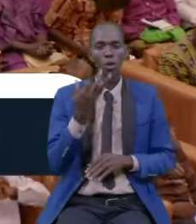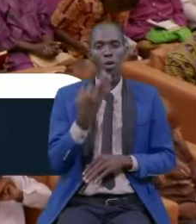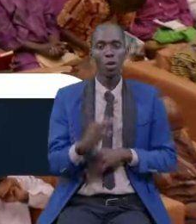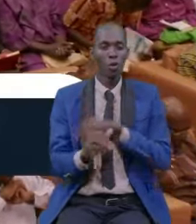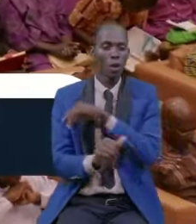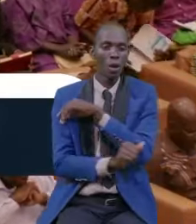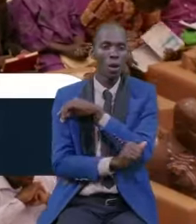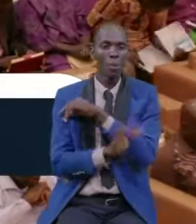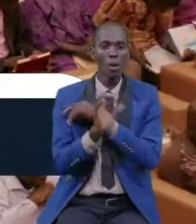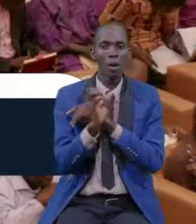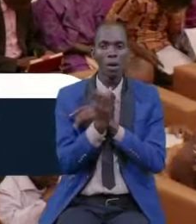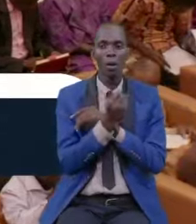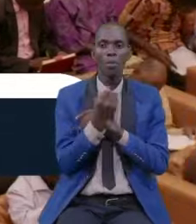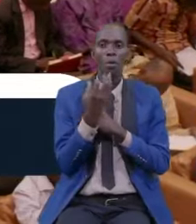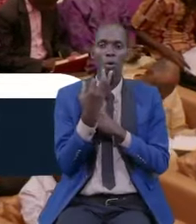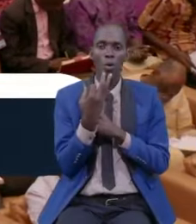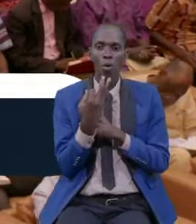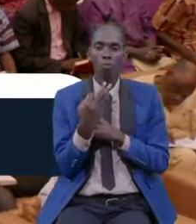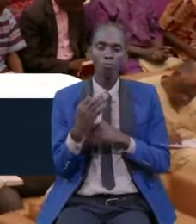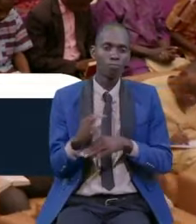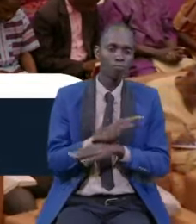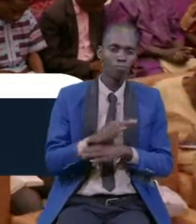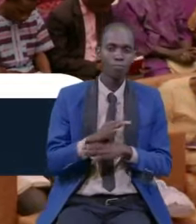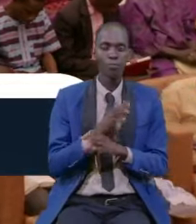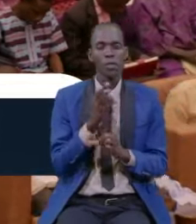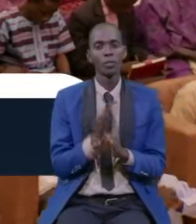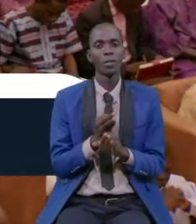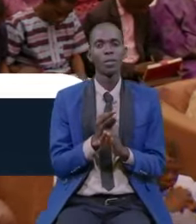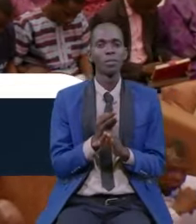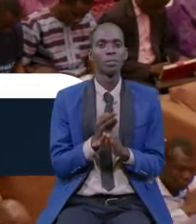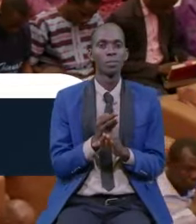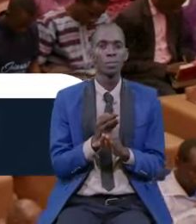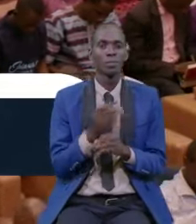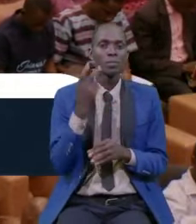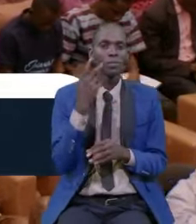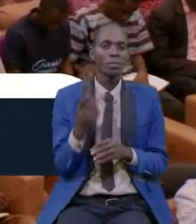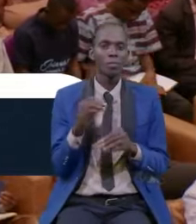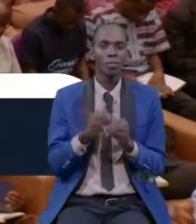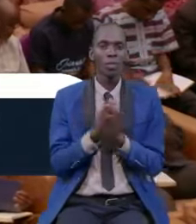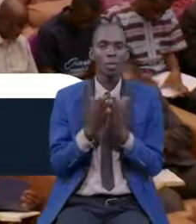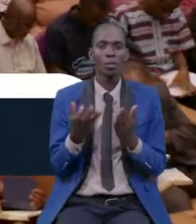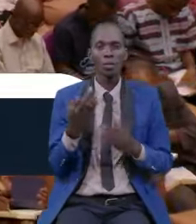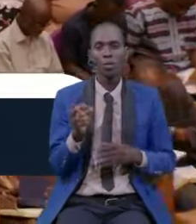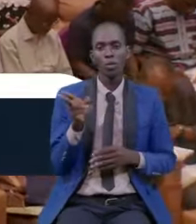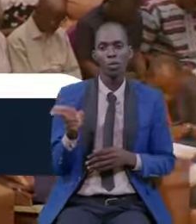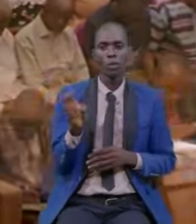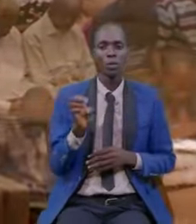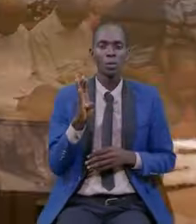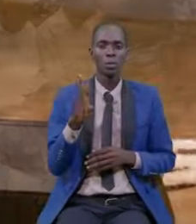Abraham's orine Faith we're looking at Hebrews chapter